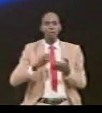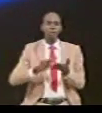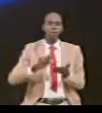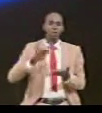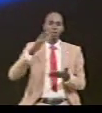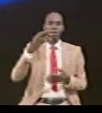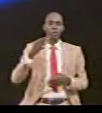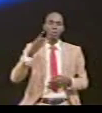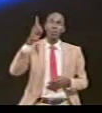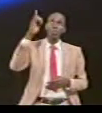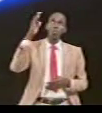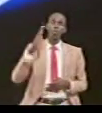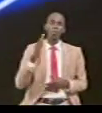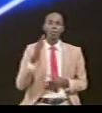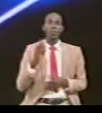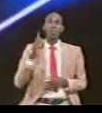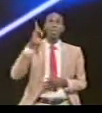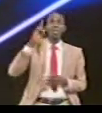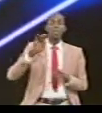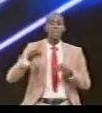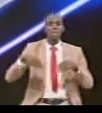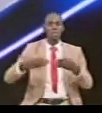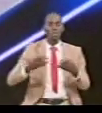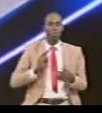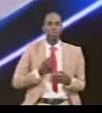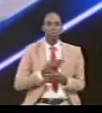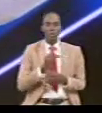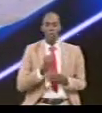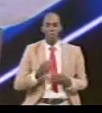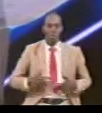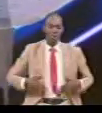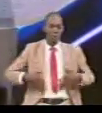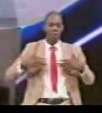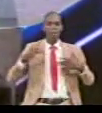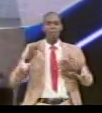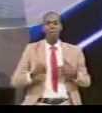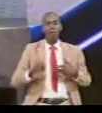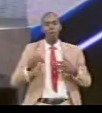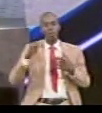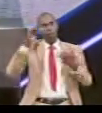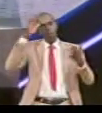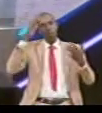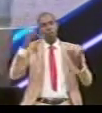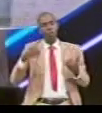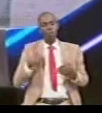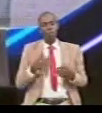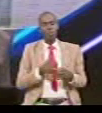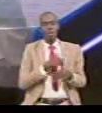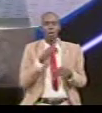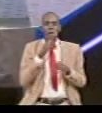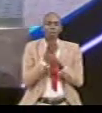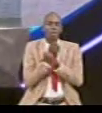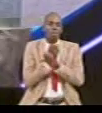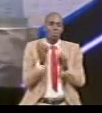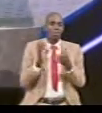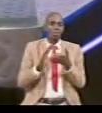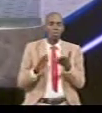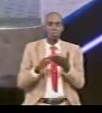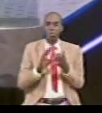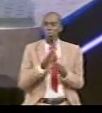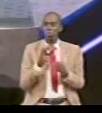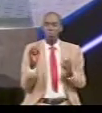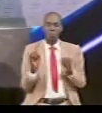glory of God. He gives us a lively hope now. We're saved. We're forgiven. There's no condemnation,